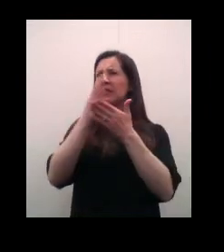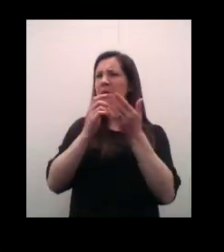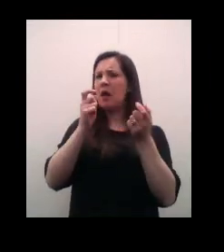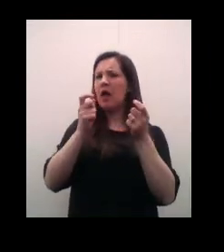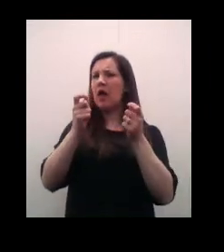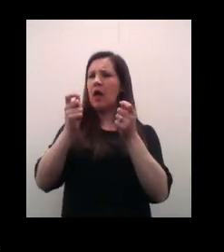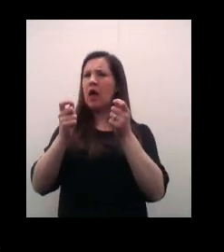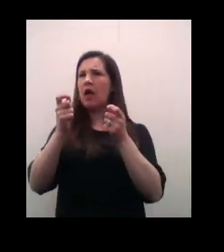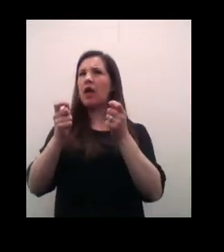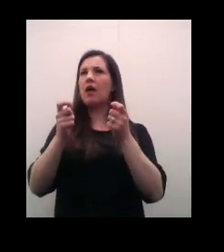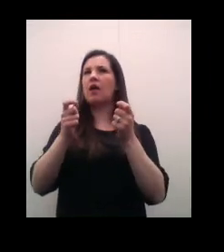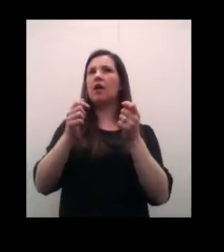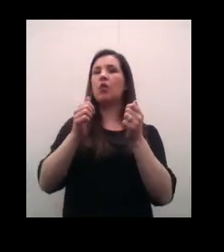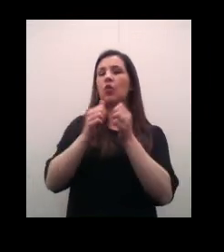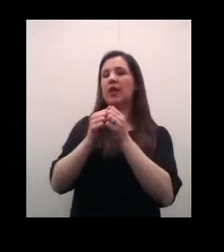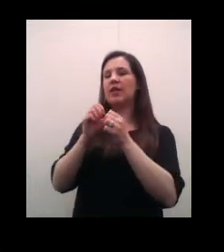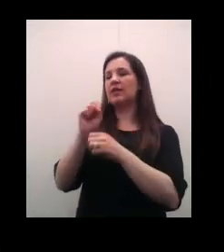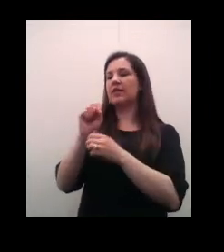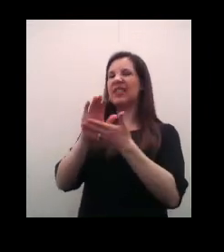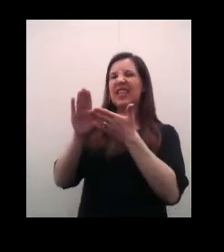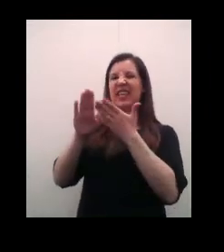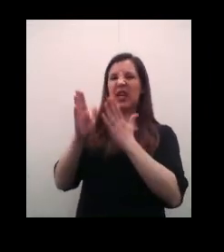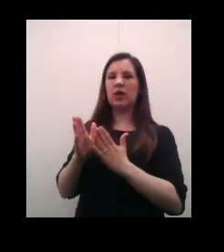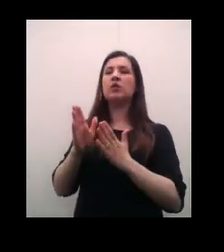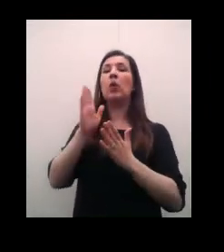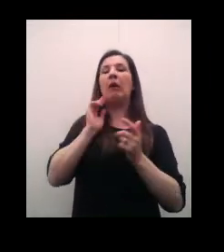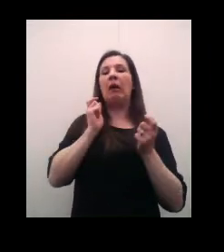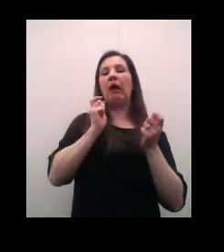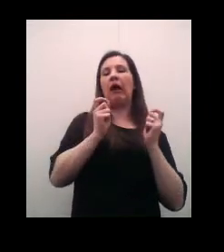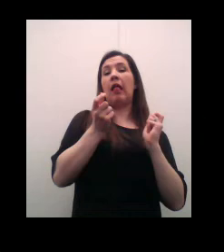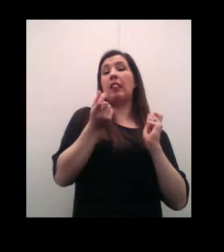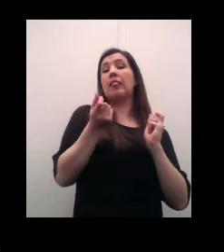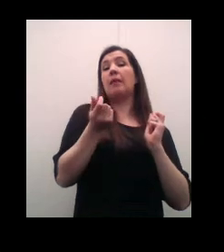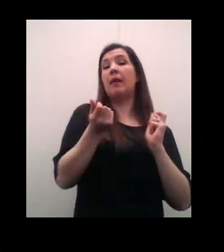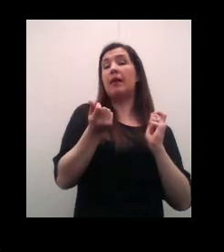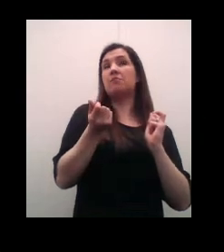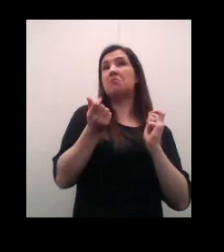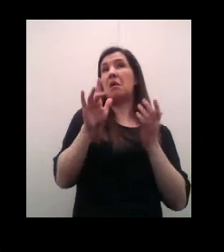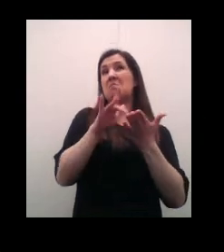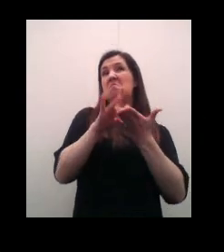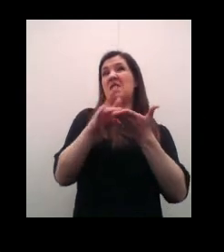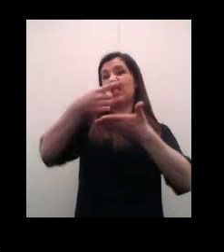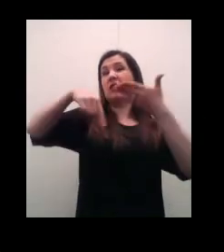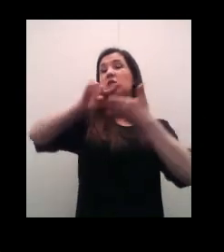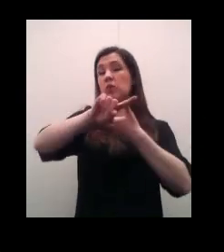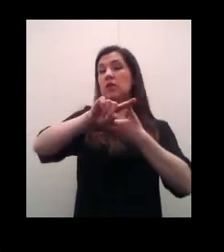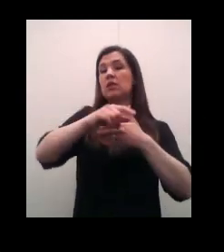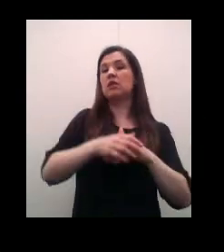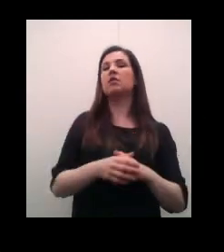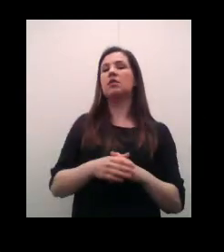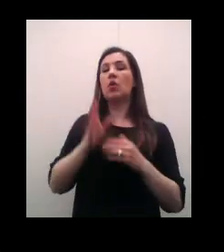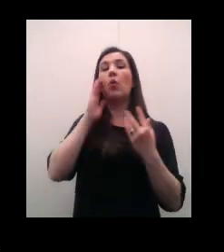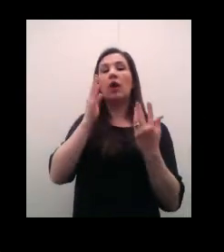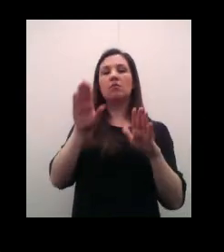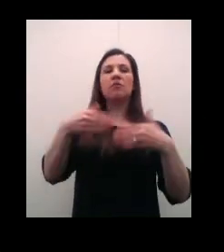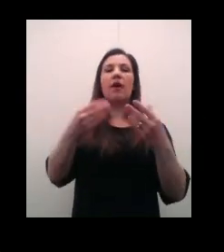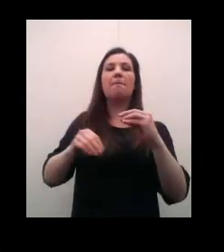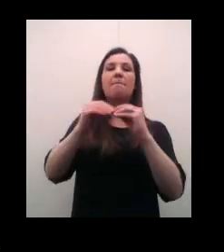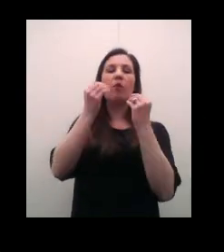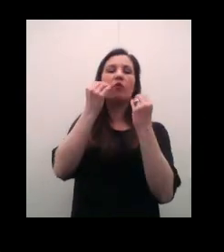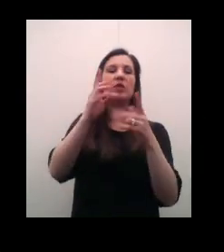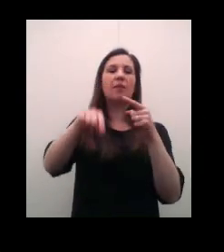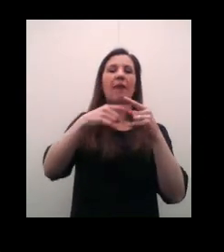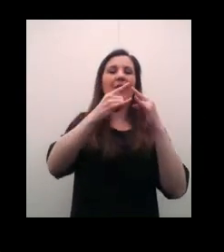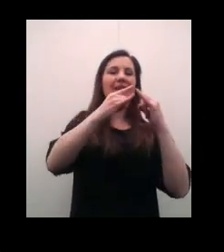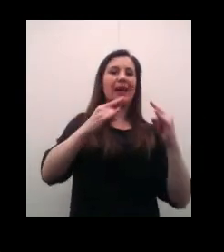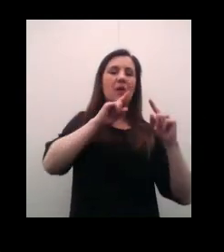be able to do with these sanitarians that we're going to be able to modify it by the middle of next week. So we'll have more information on the campground